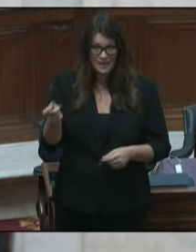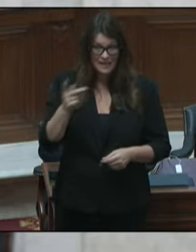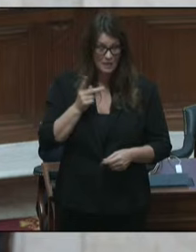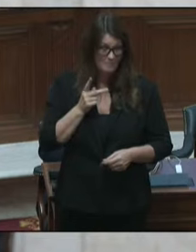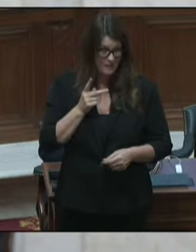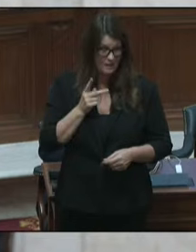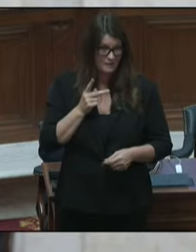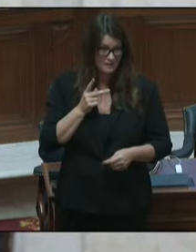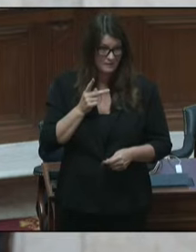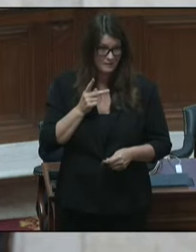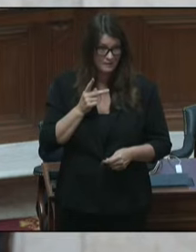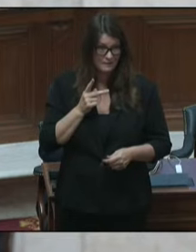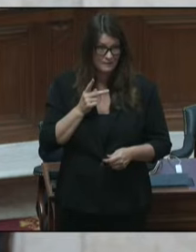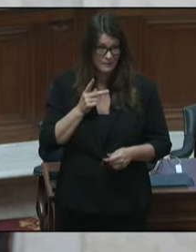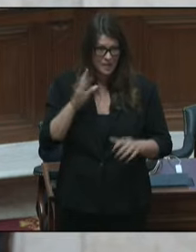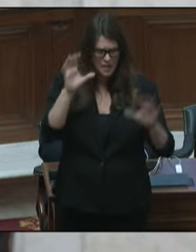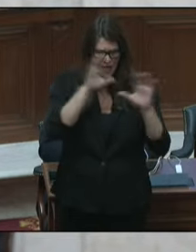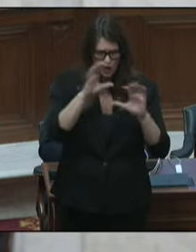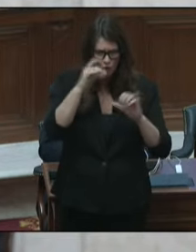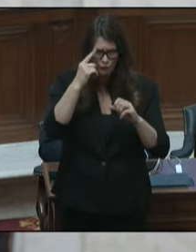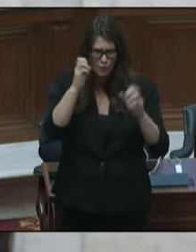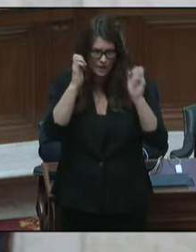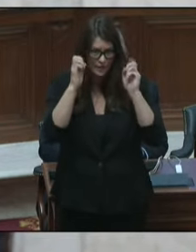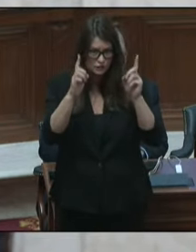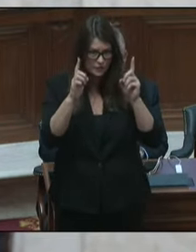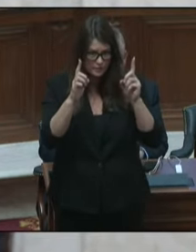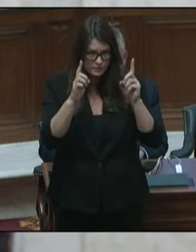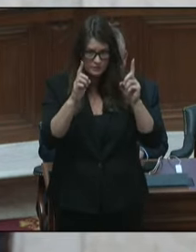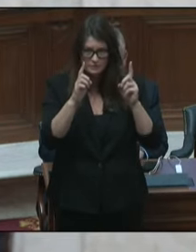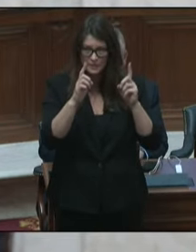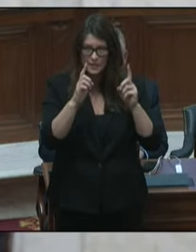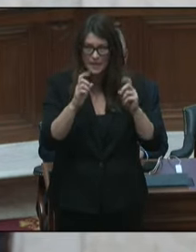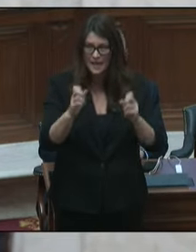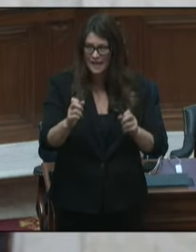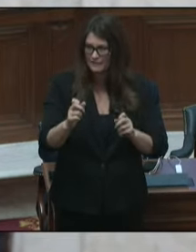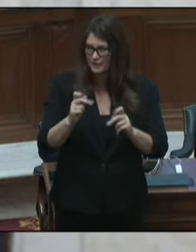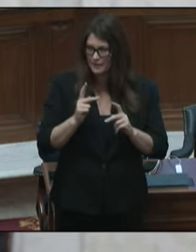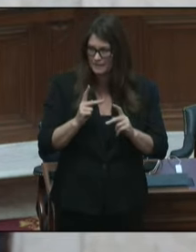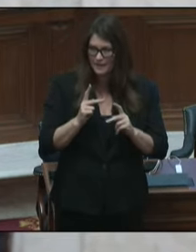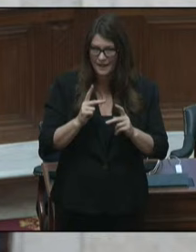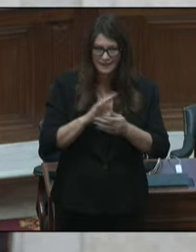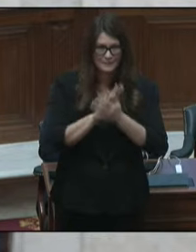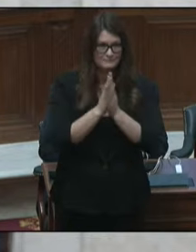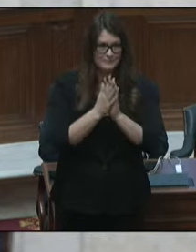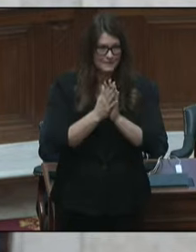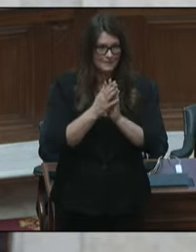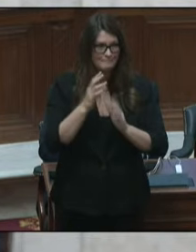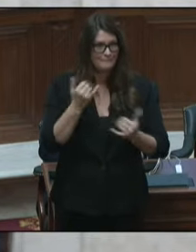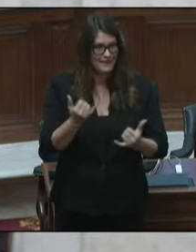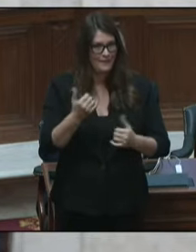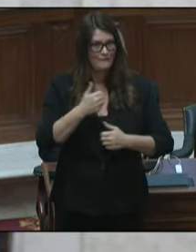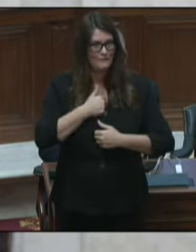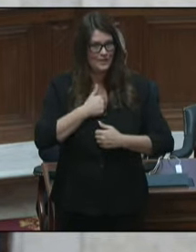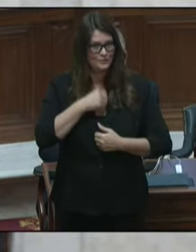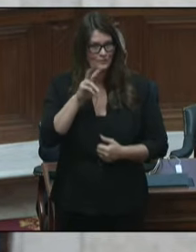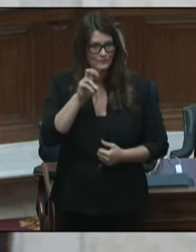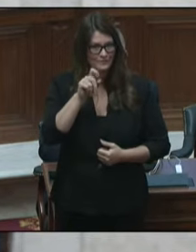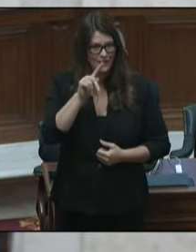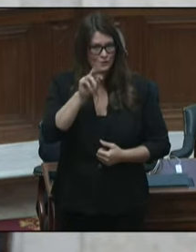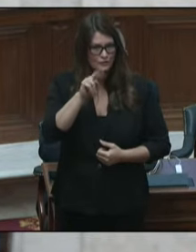back and sought education, and they came back as veterans to West